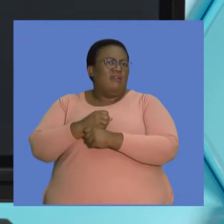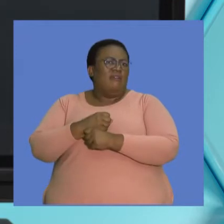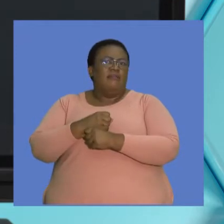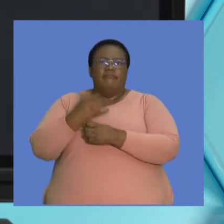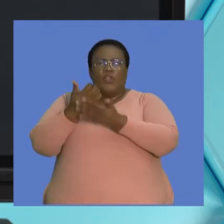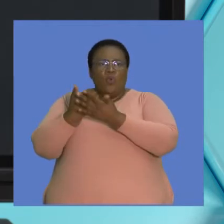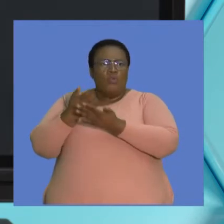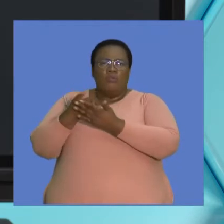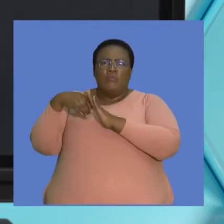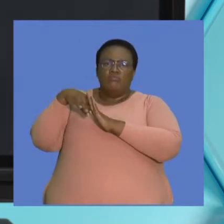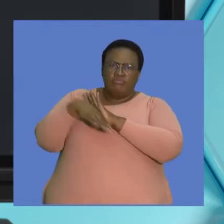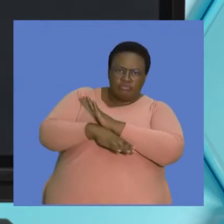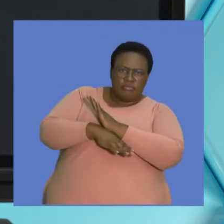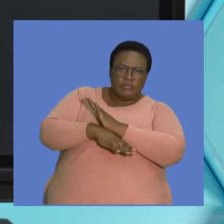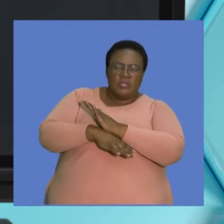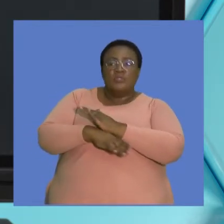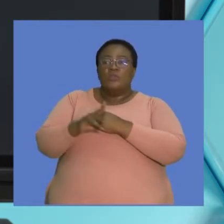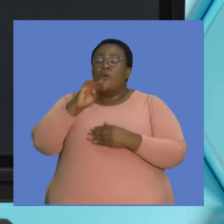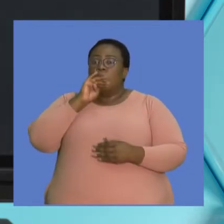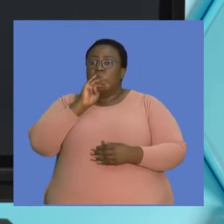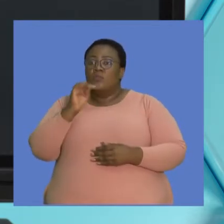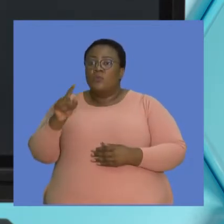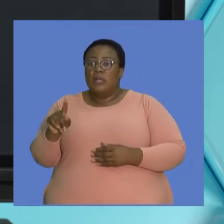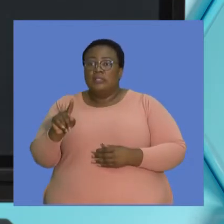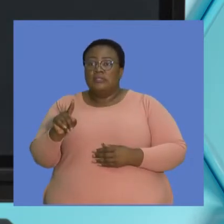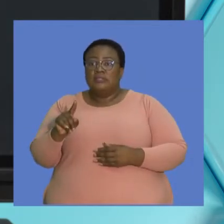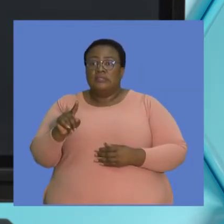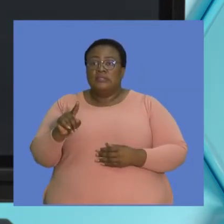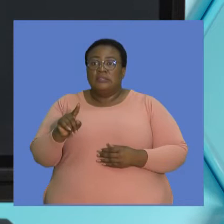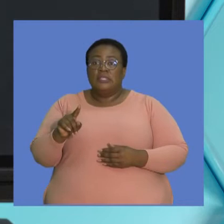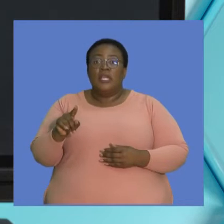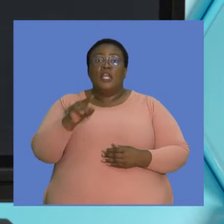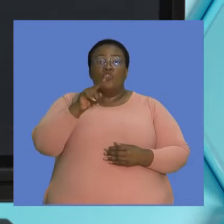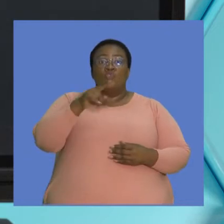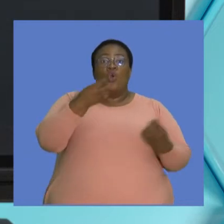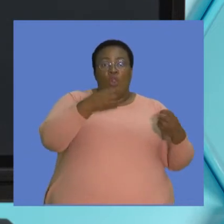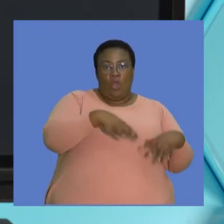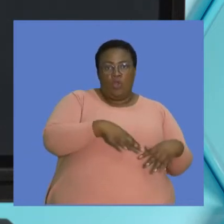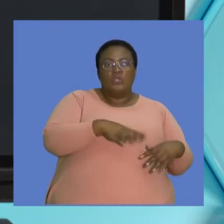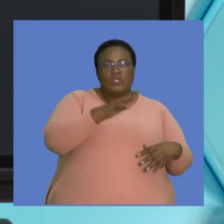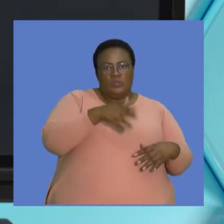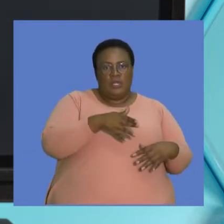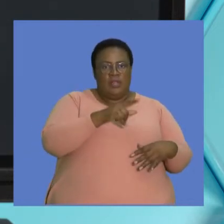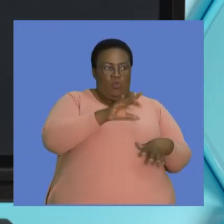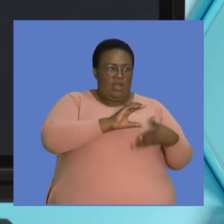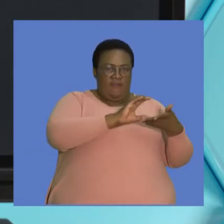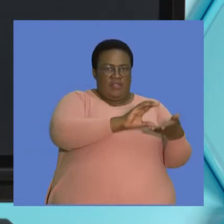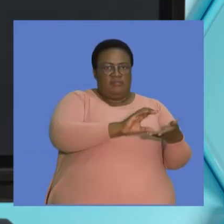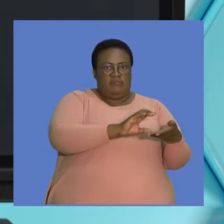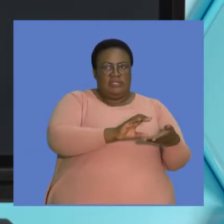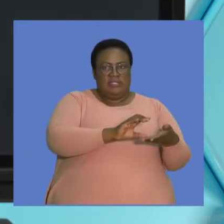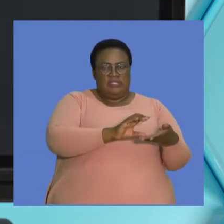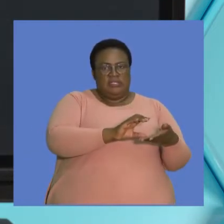financial year that our country is having. That would therefore mean that you're going to actually have a loss in